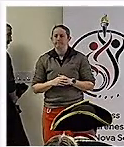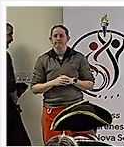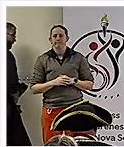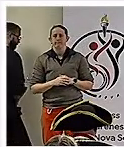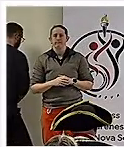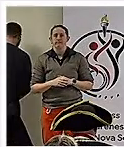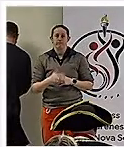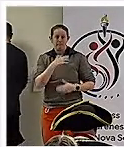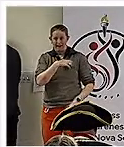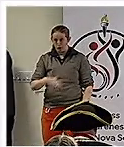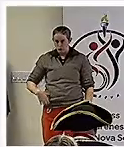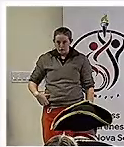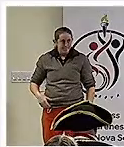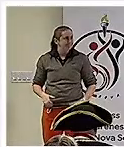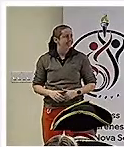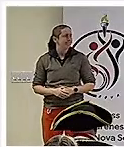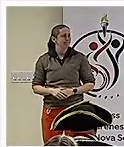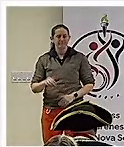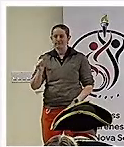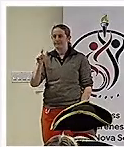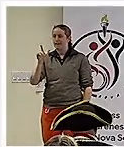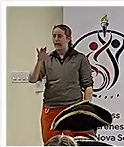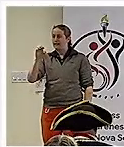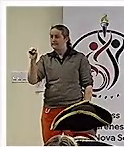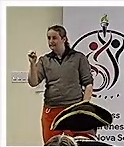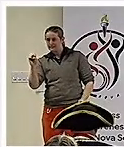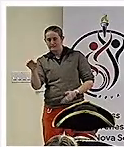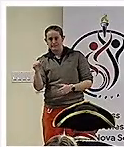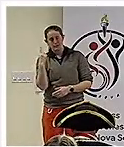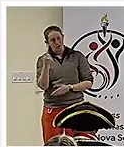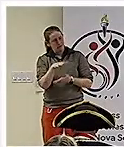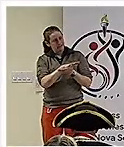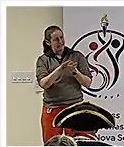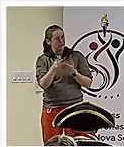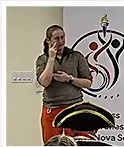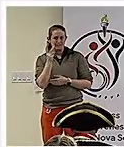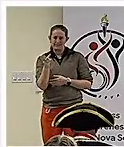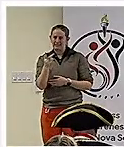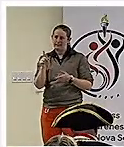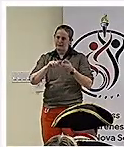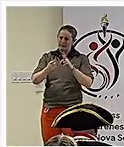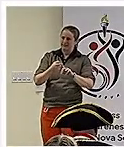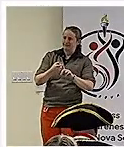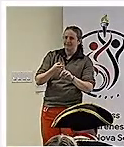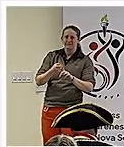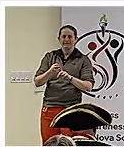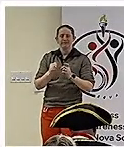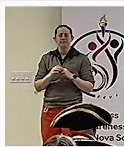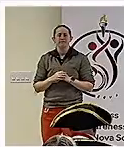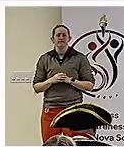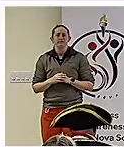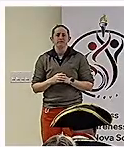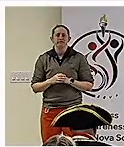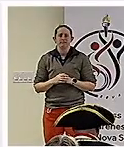Deputy Mayor, and Alice, always nice to see you, friends and guests.